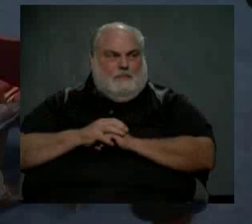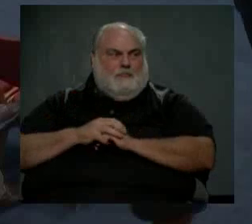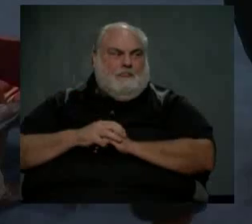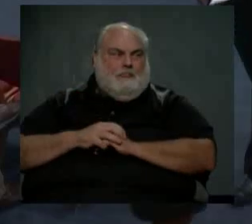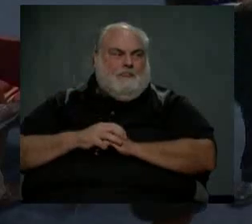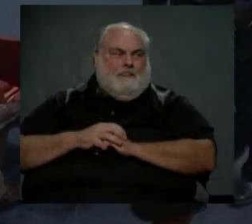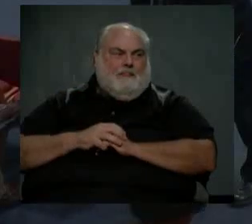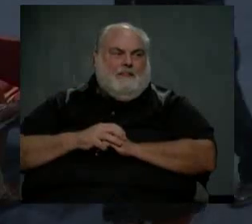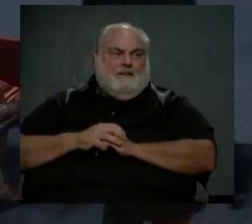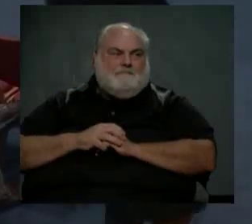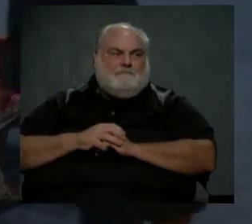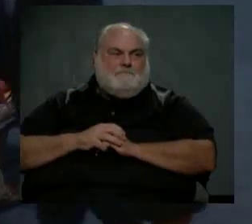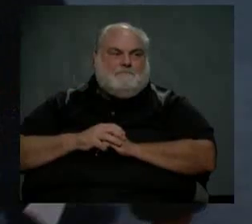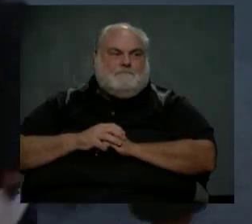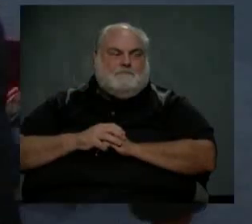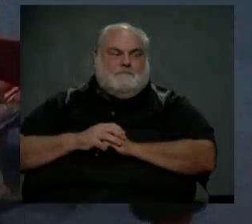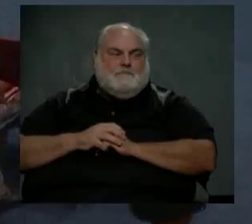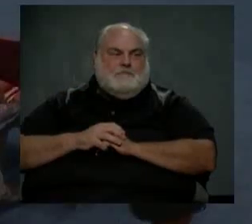you up here. Thank you. Yes, ma'am.